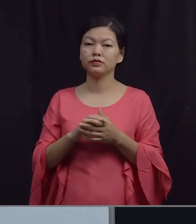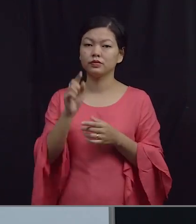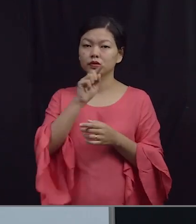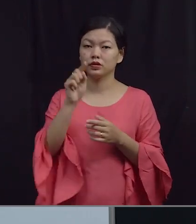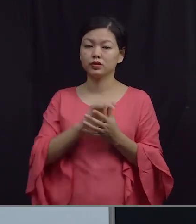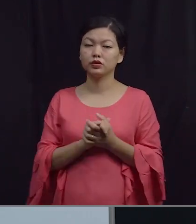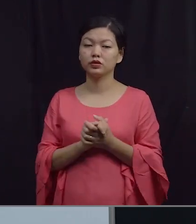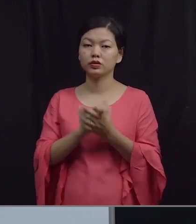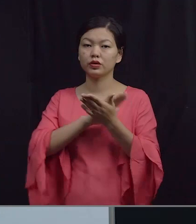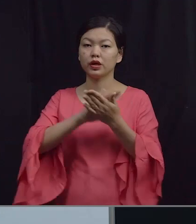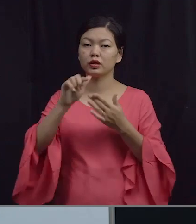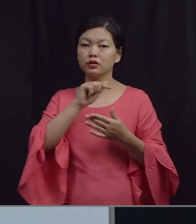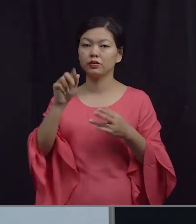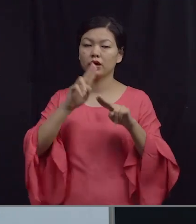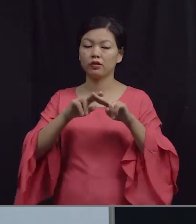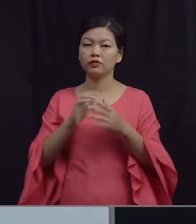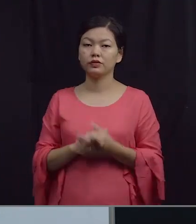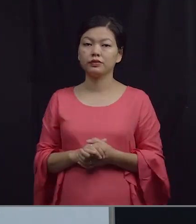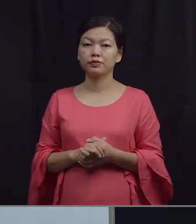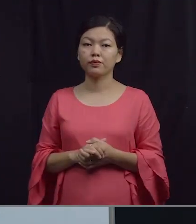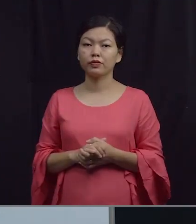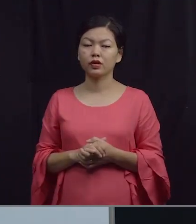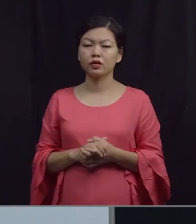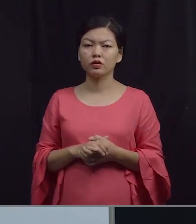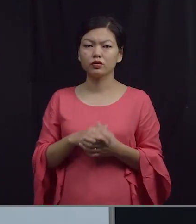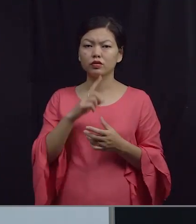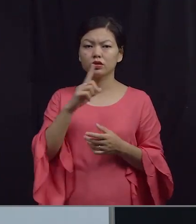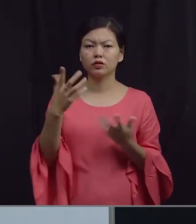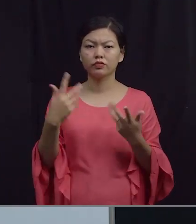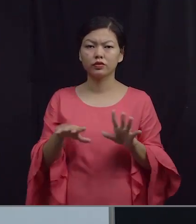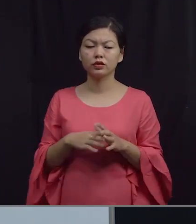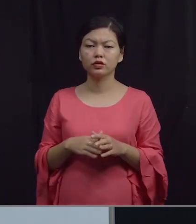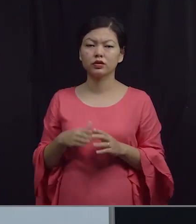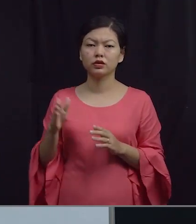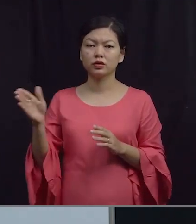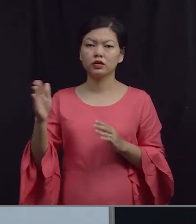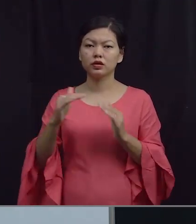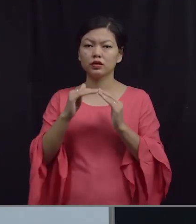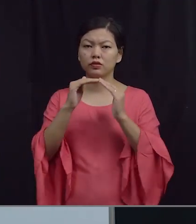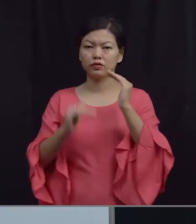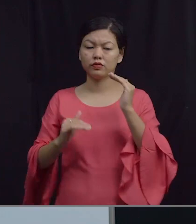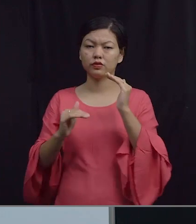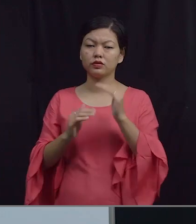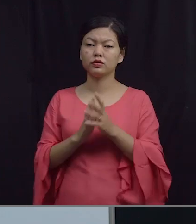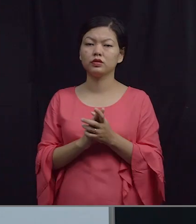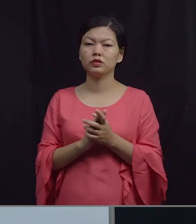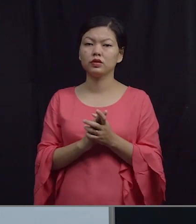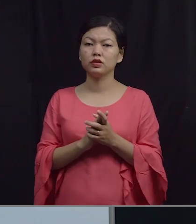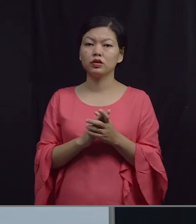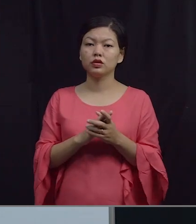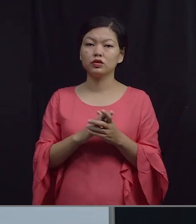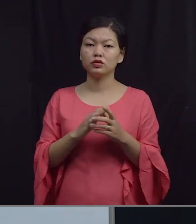equal, say this is h by f. As I mentioned here, it is falling at the unit distance, means the distance between